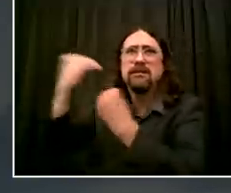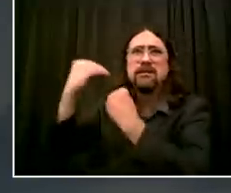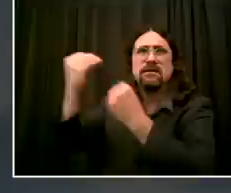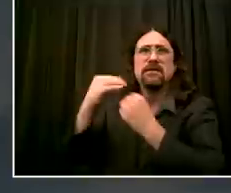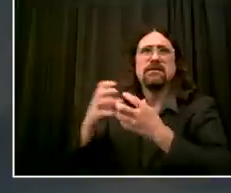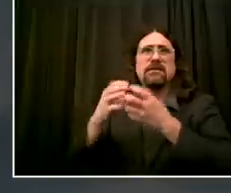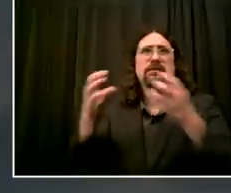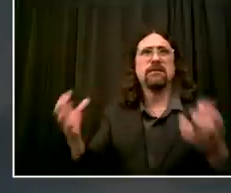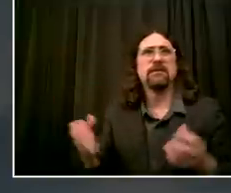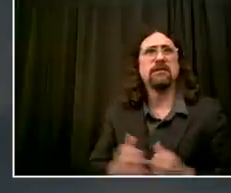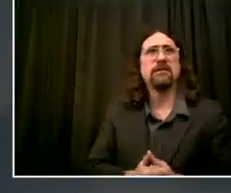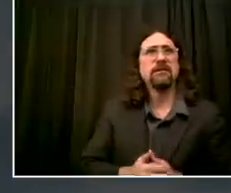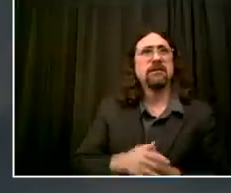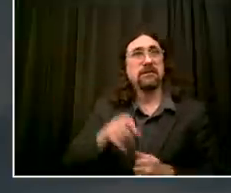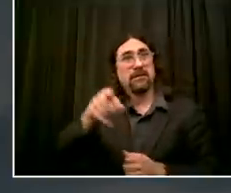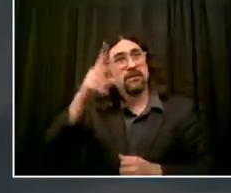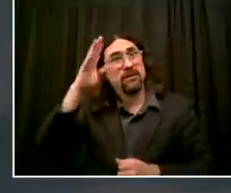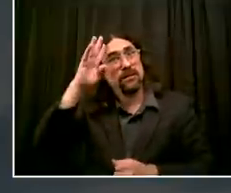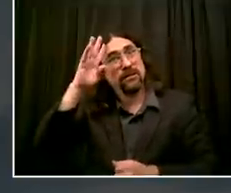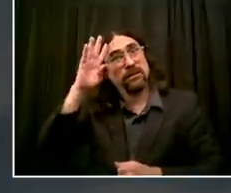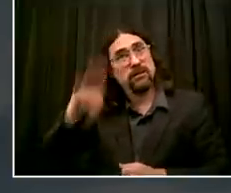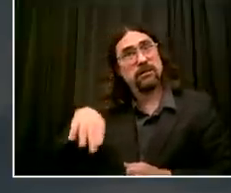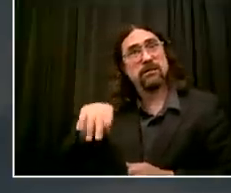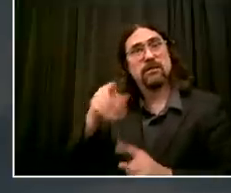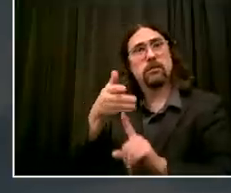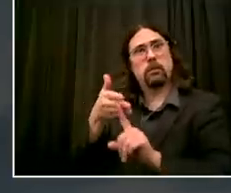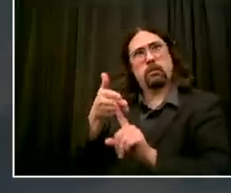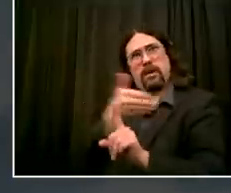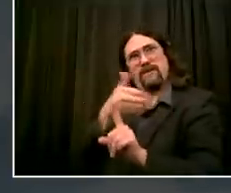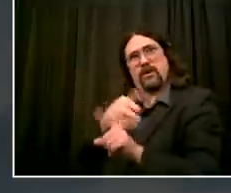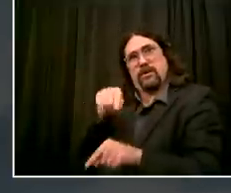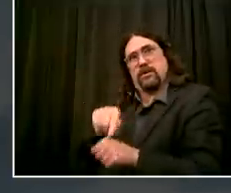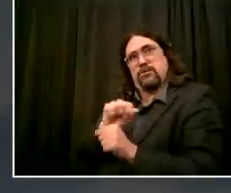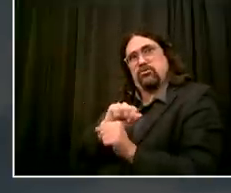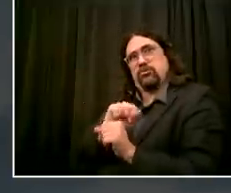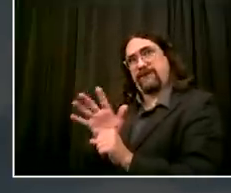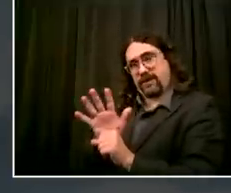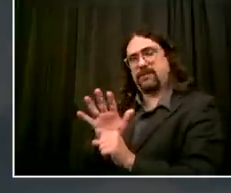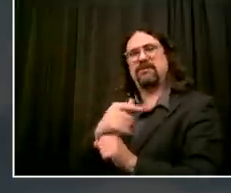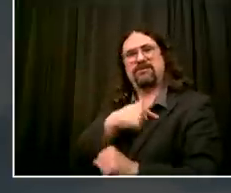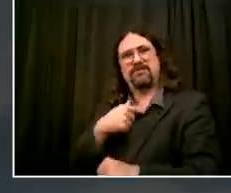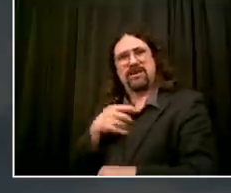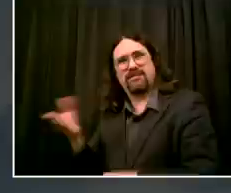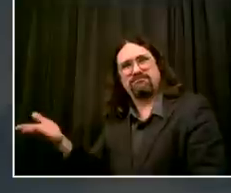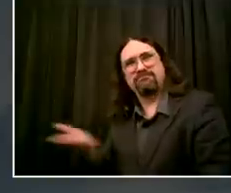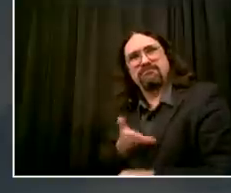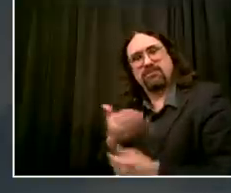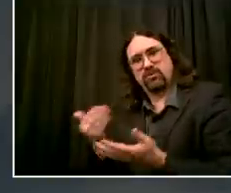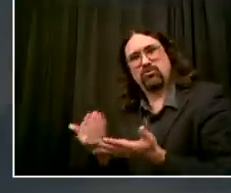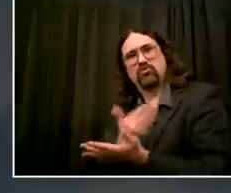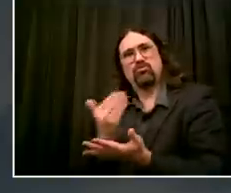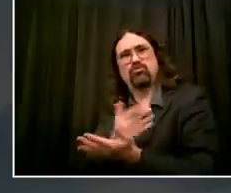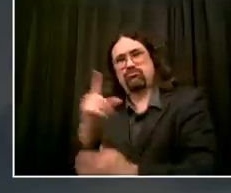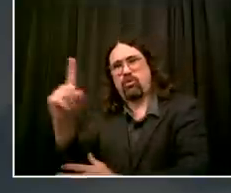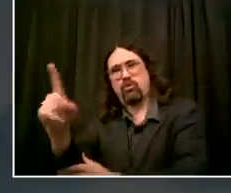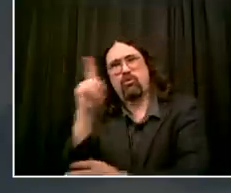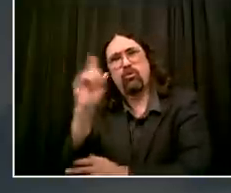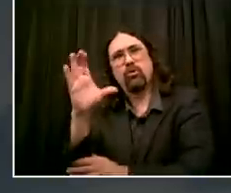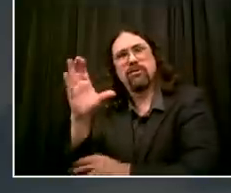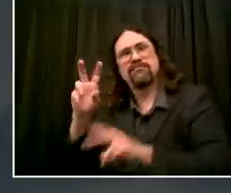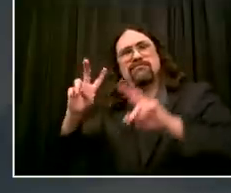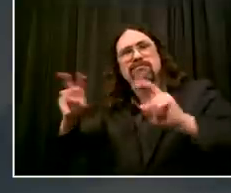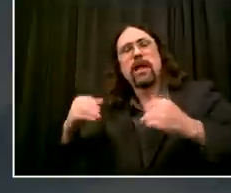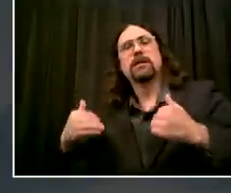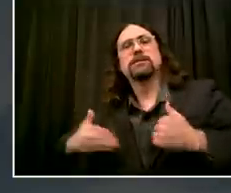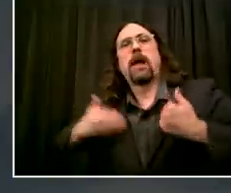the same mindset of what we're looking for here, that recognize that there's many ways to police. Sometimes you police with handcuffs,